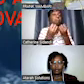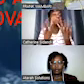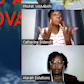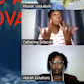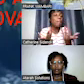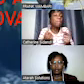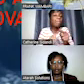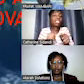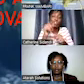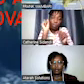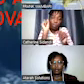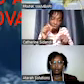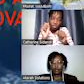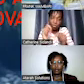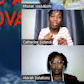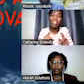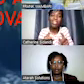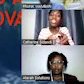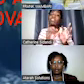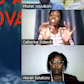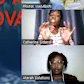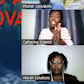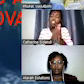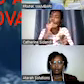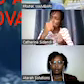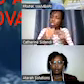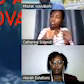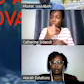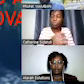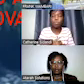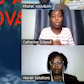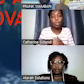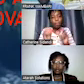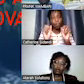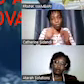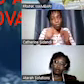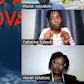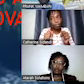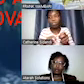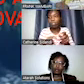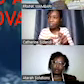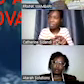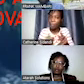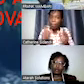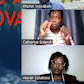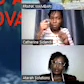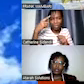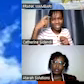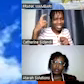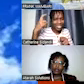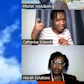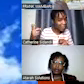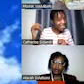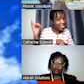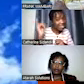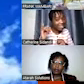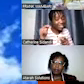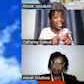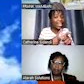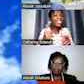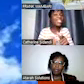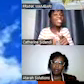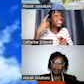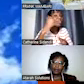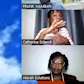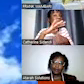reinvent yourself and you can move on. You can dream it. If you can dream it, then every dream is valid.